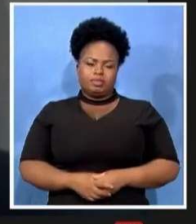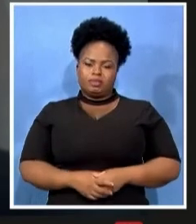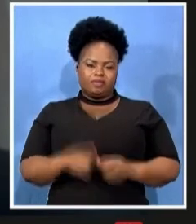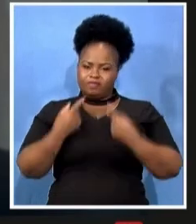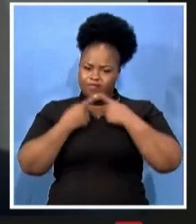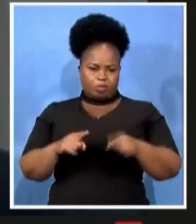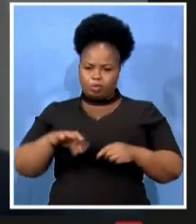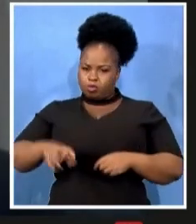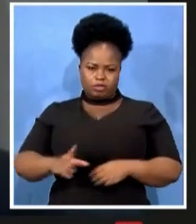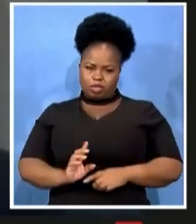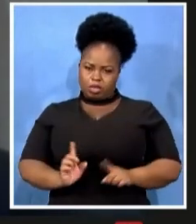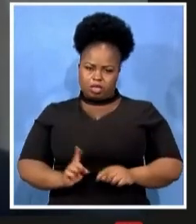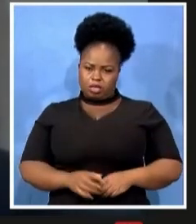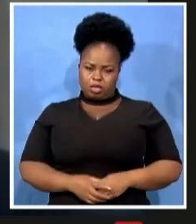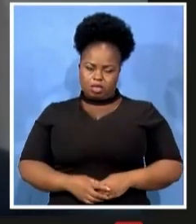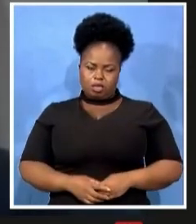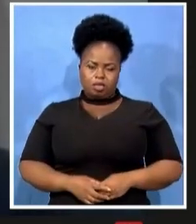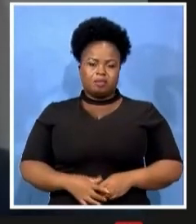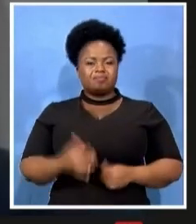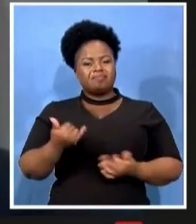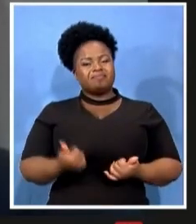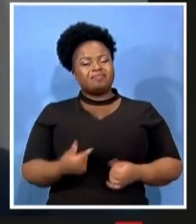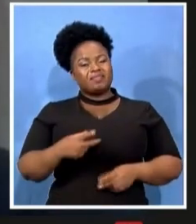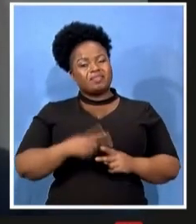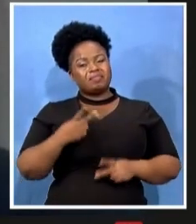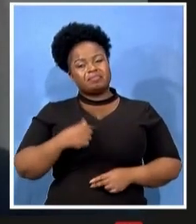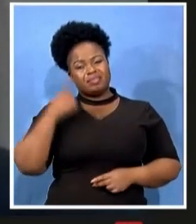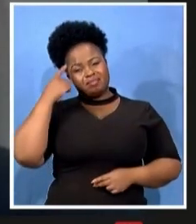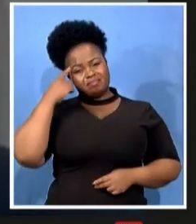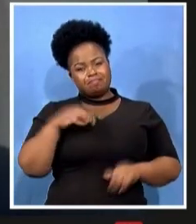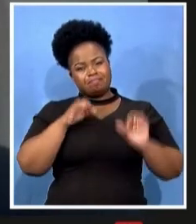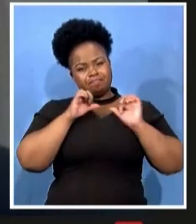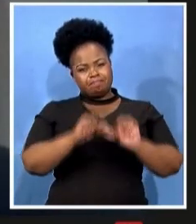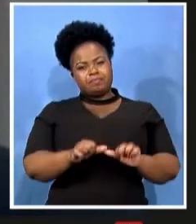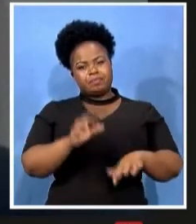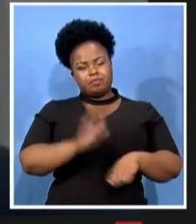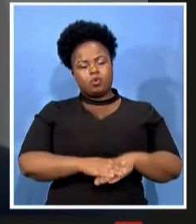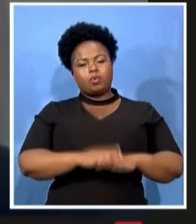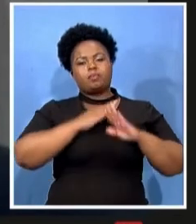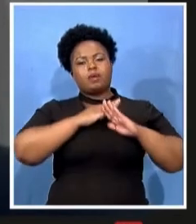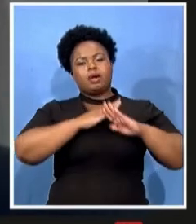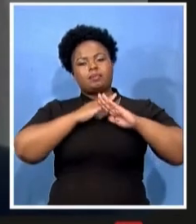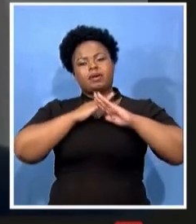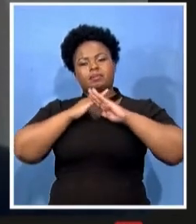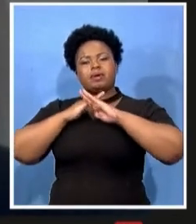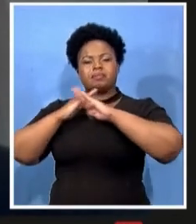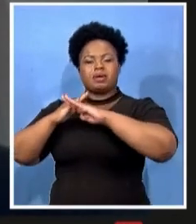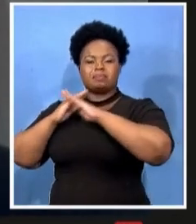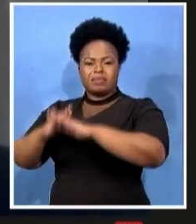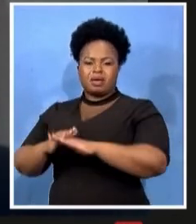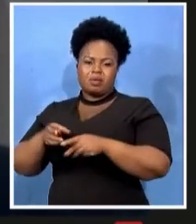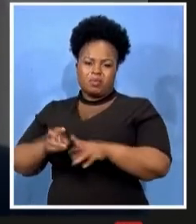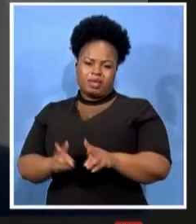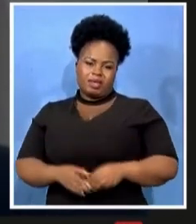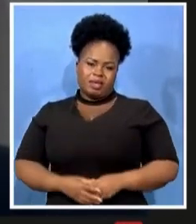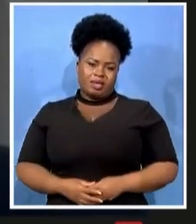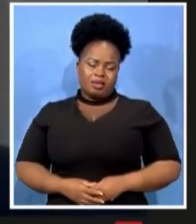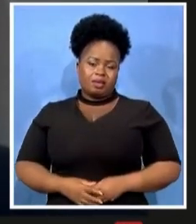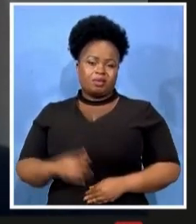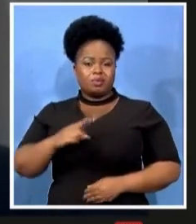to continue with our message of preventative measures. On the one hand, I'm talking about the clinical